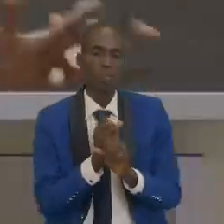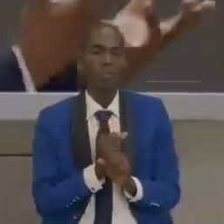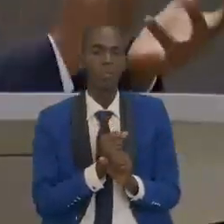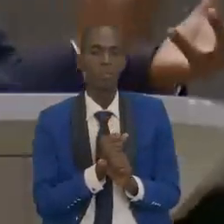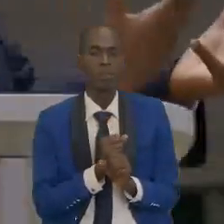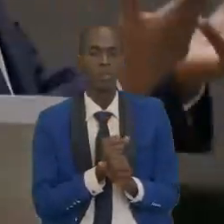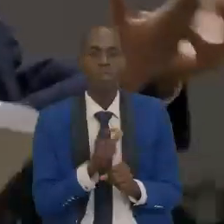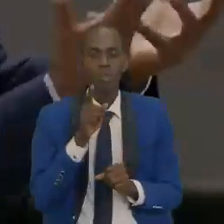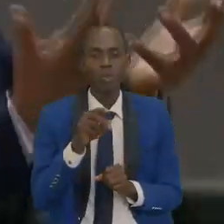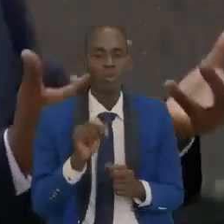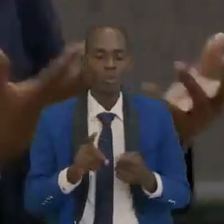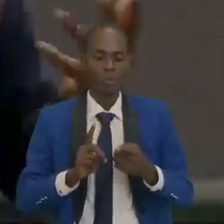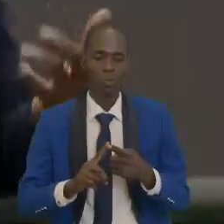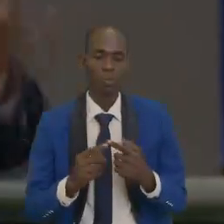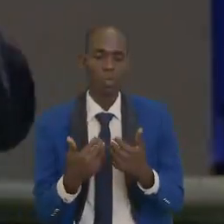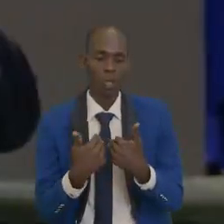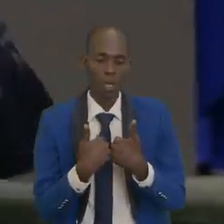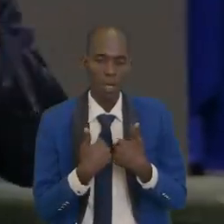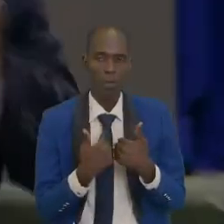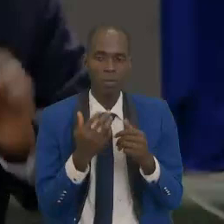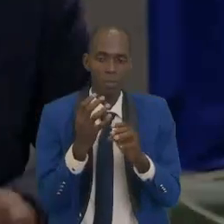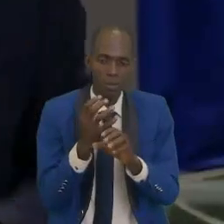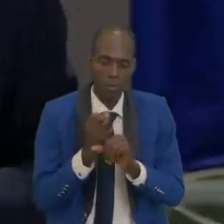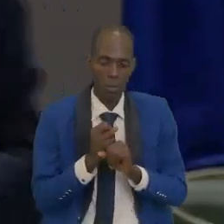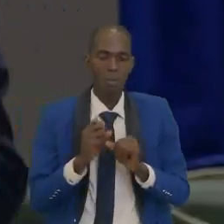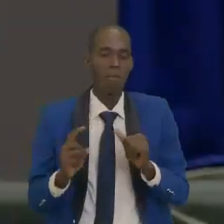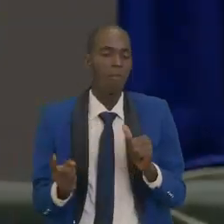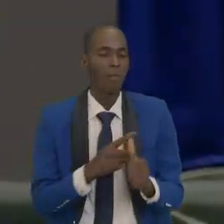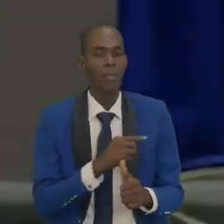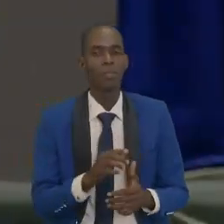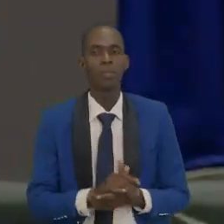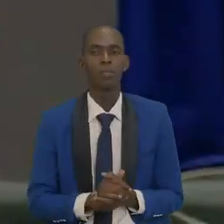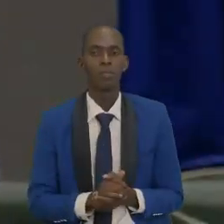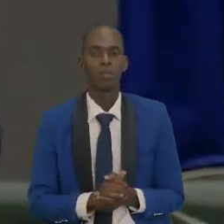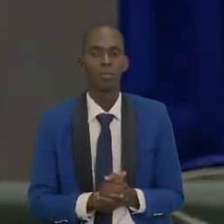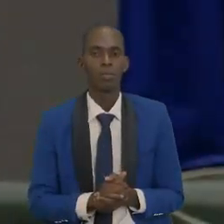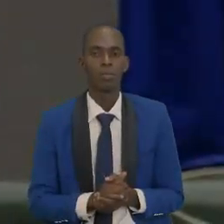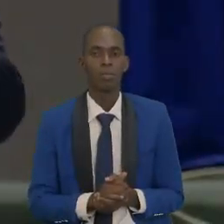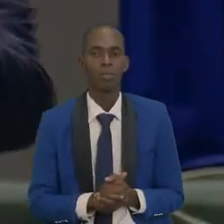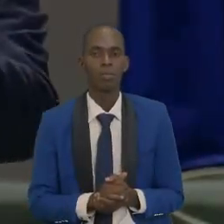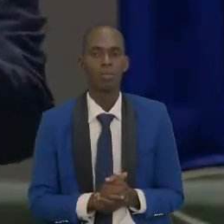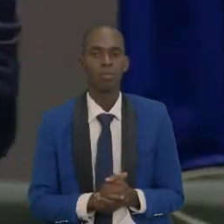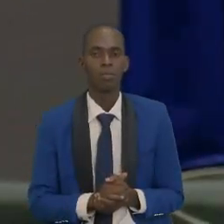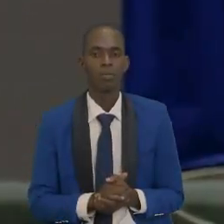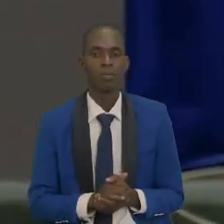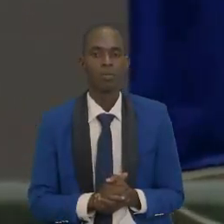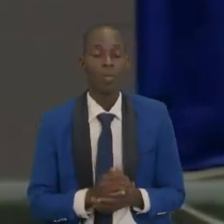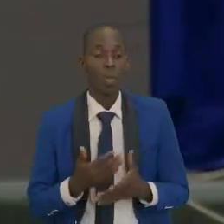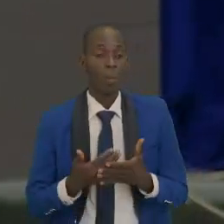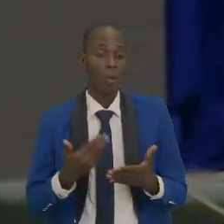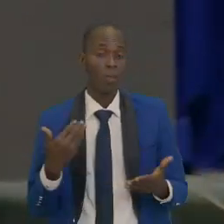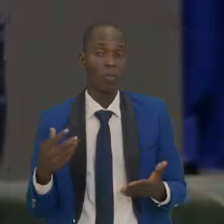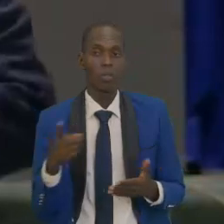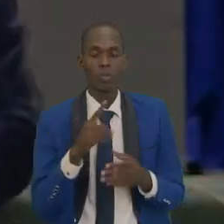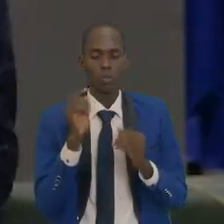you need to possess obtain first foreign before you can